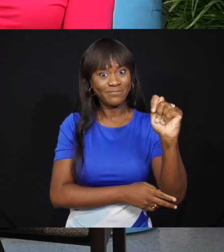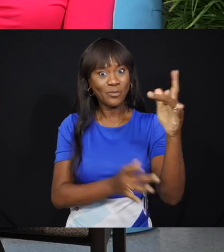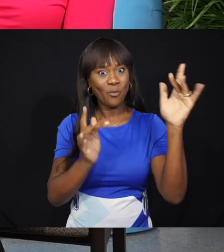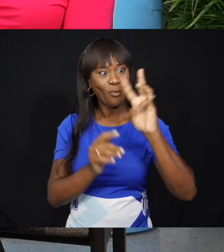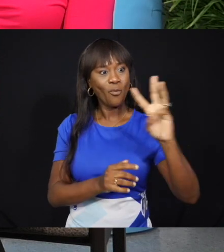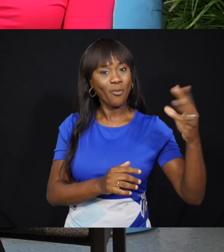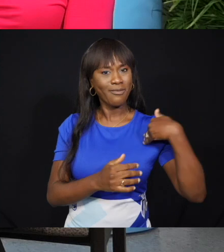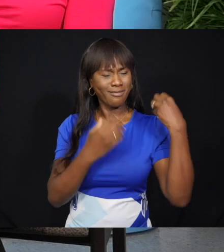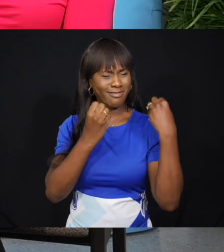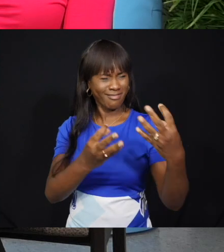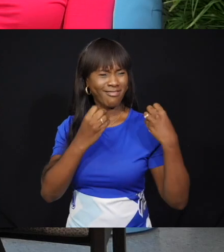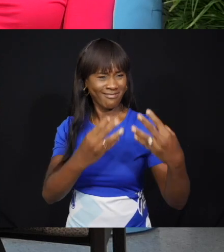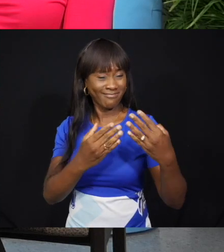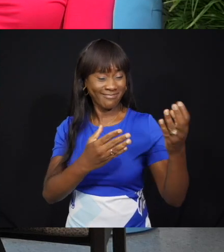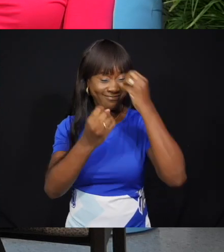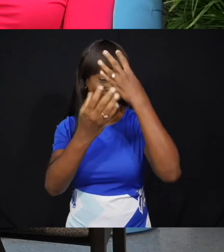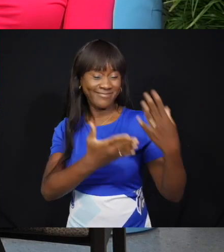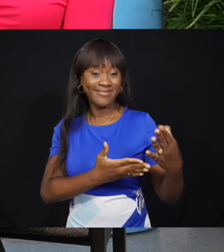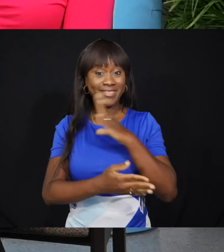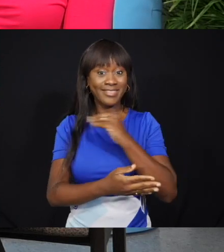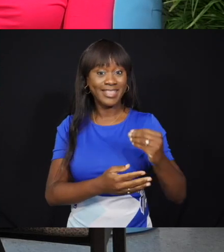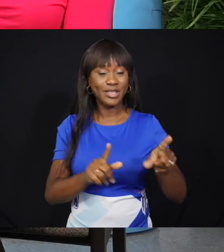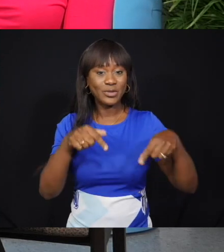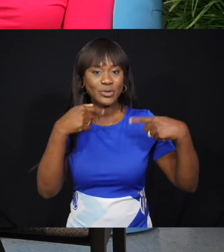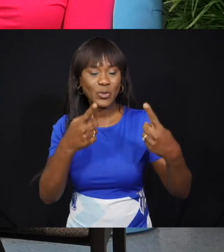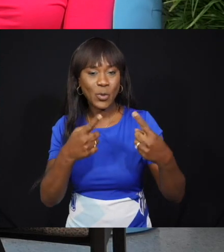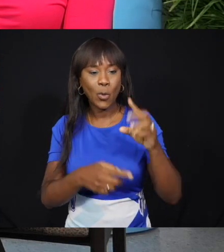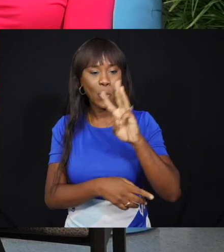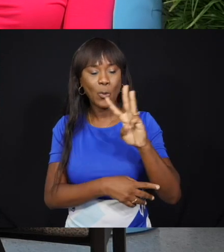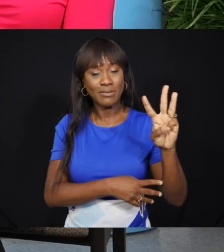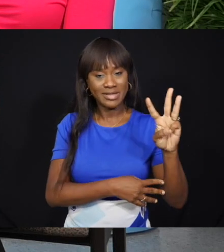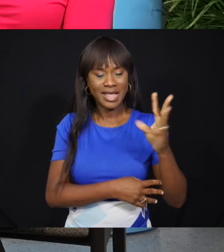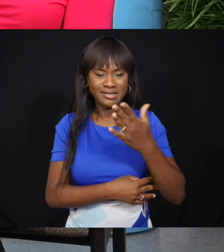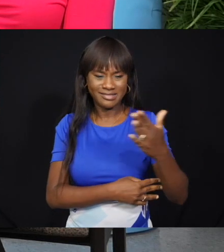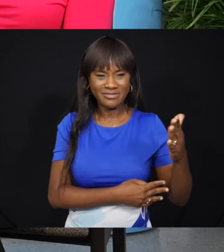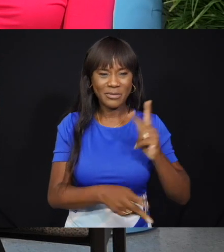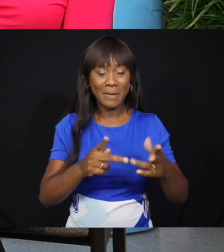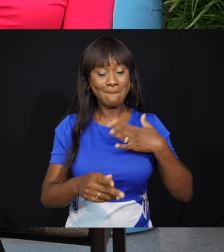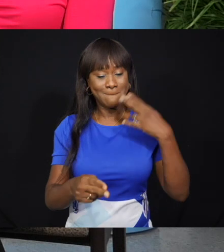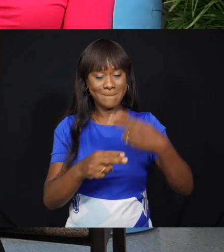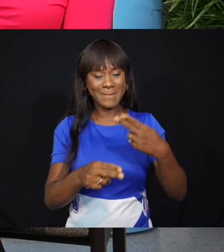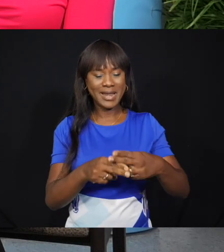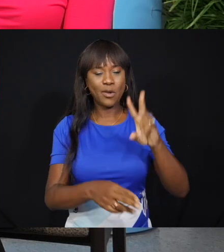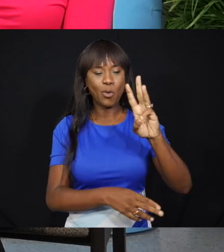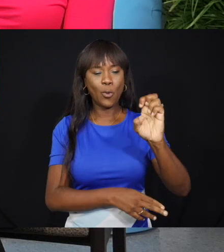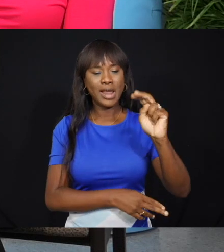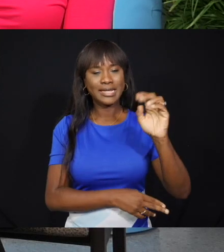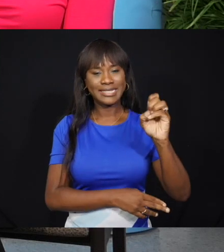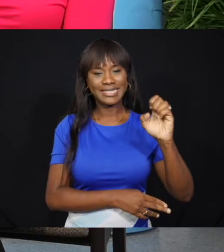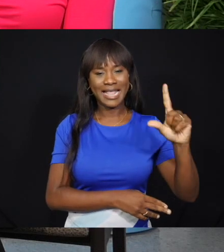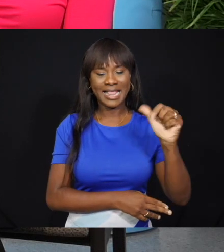load of information and support there as well. Also visit the websites of our guests as well. My name is Wendell Etienne.